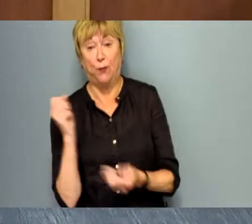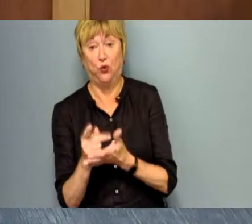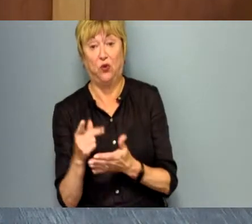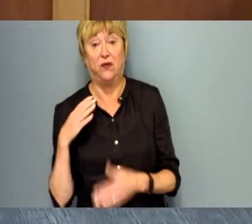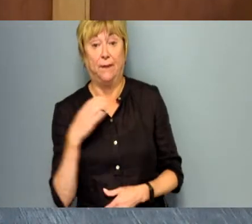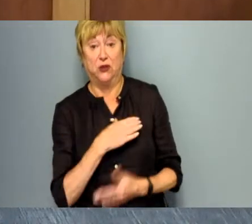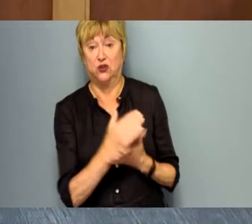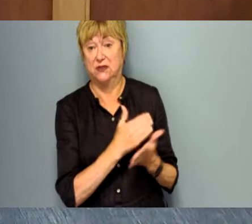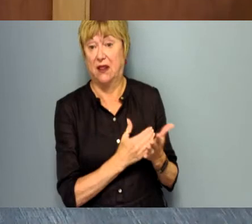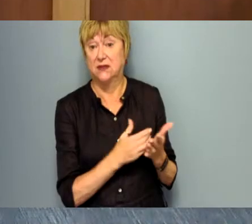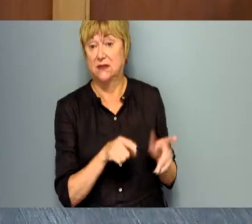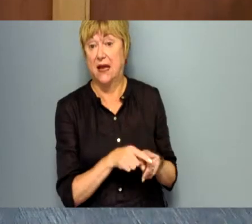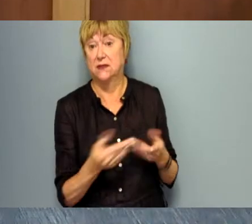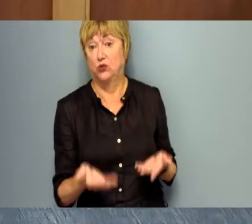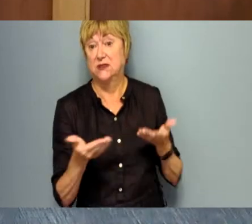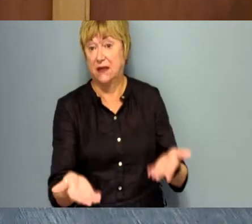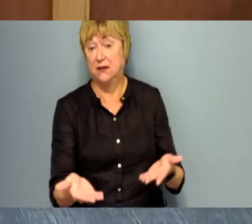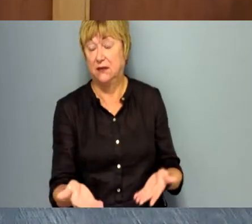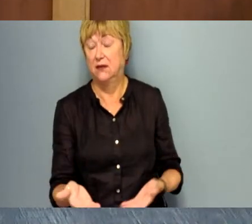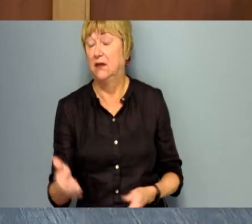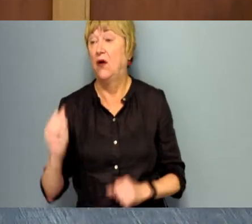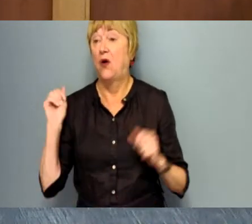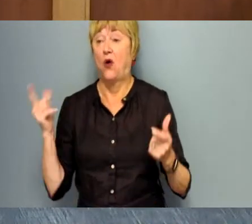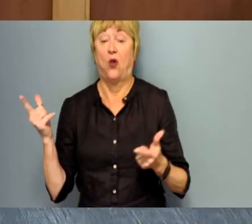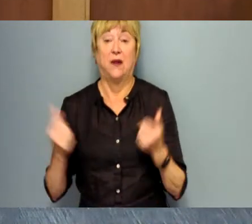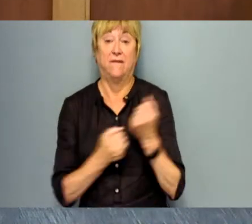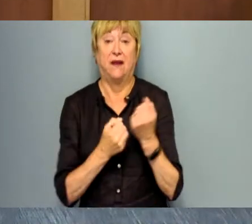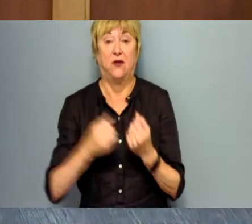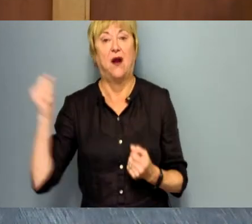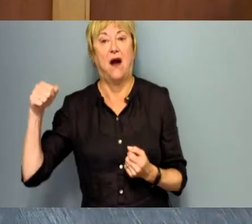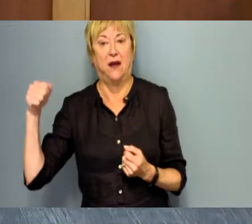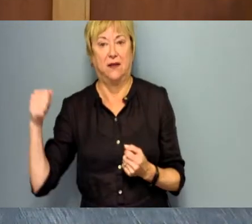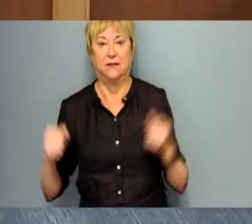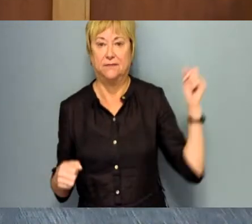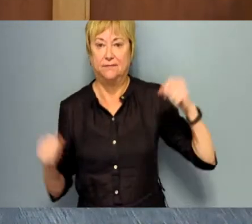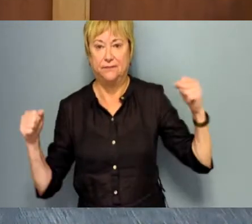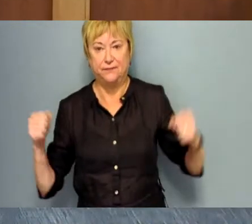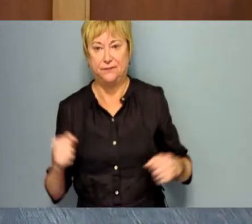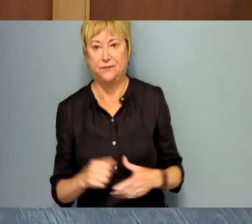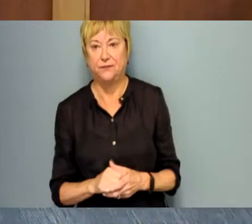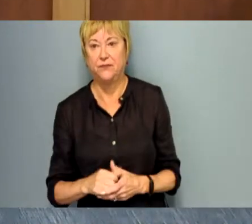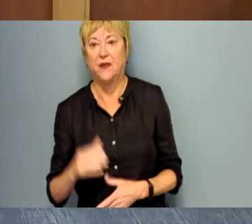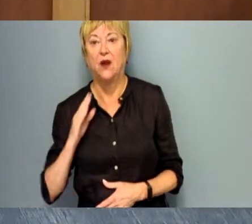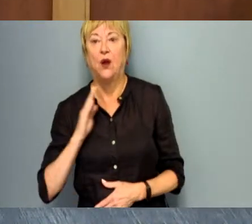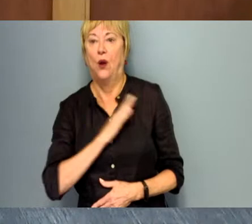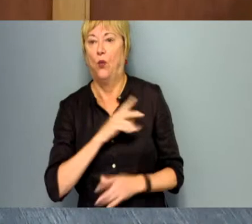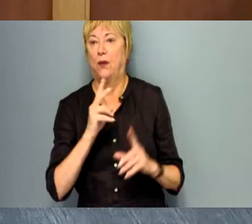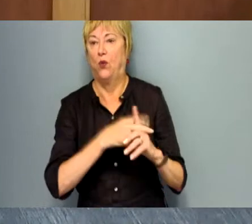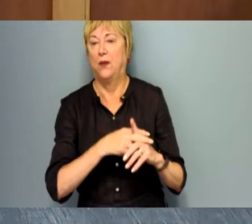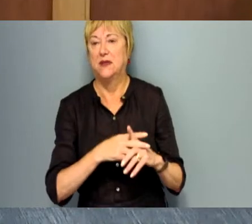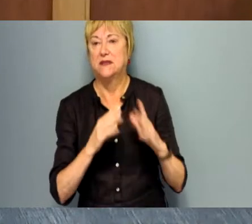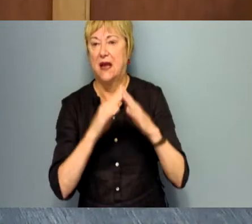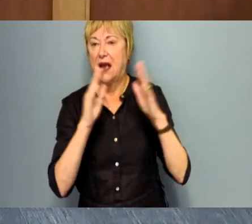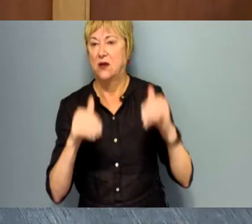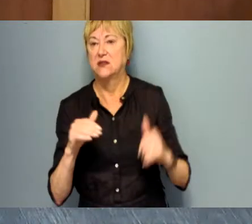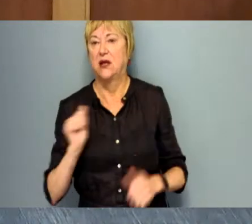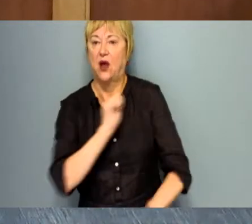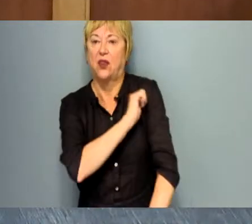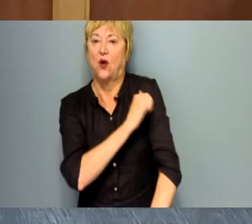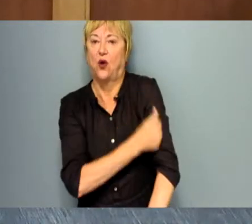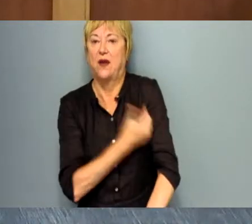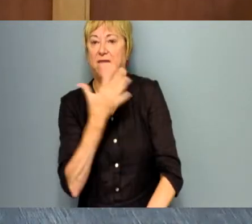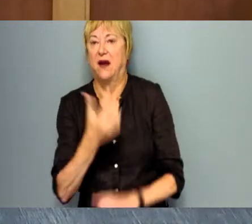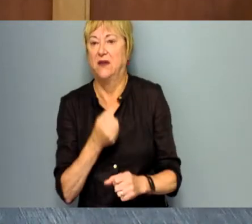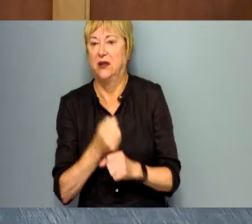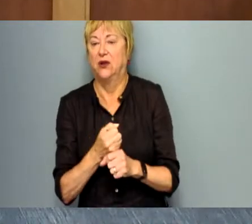moved. Second. All in favor? Aye. Board appointments, the Bucks County Housing Authority. It's a 5-year term. This is Mr.